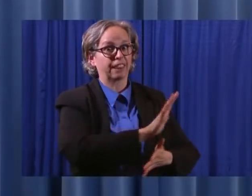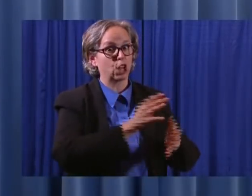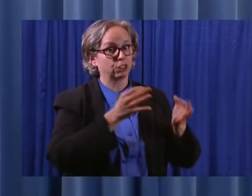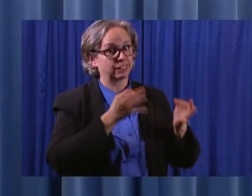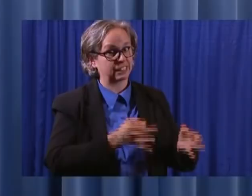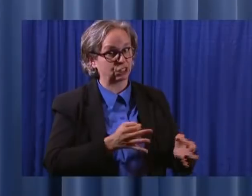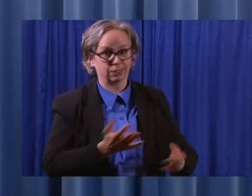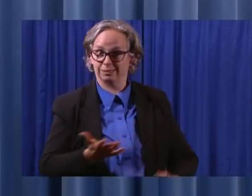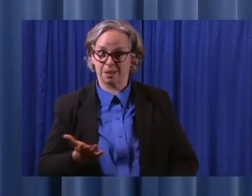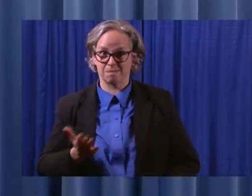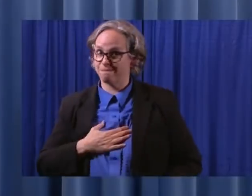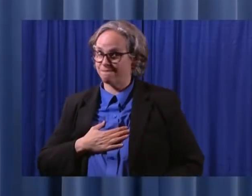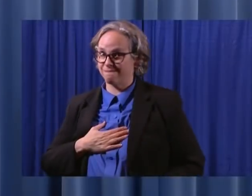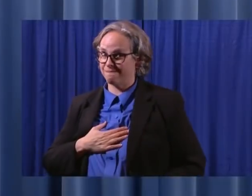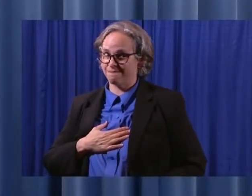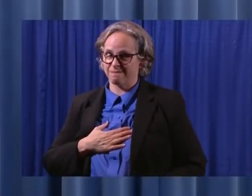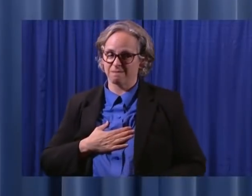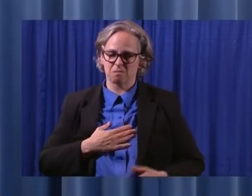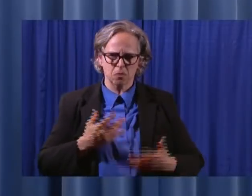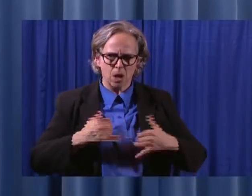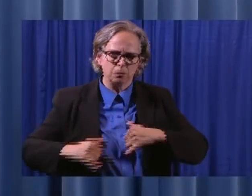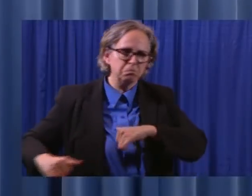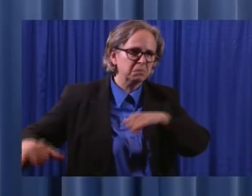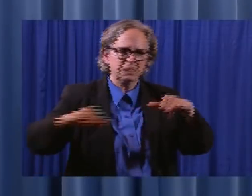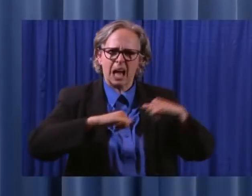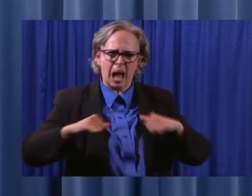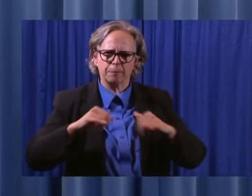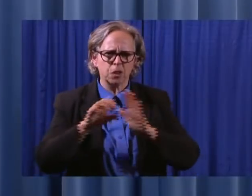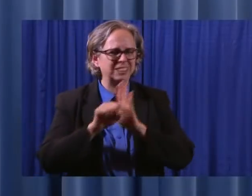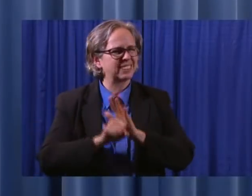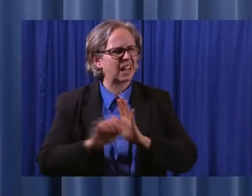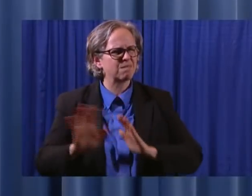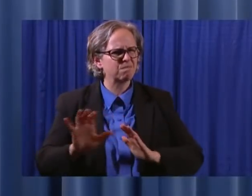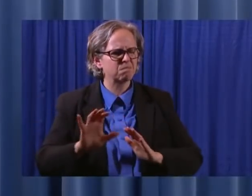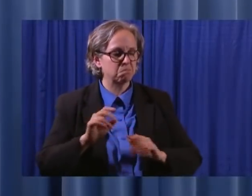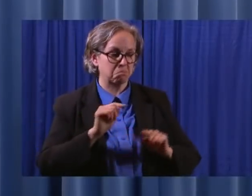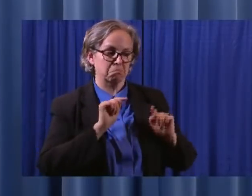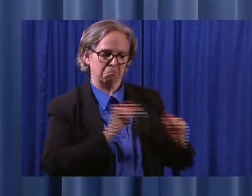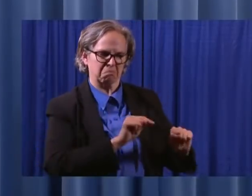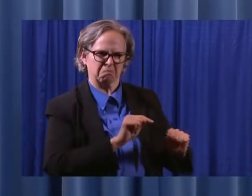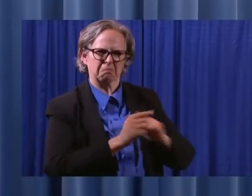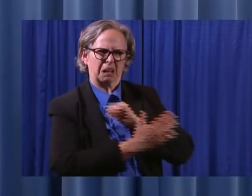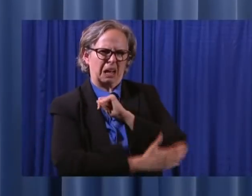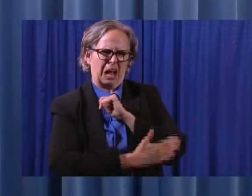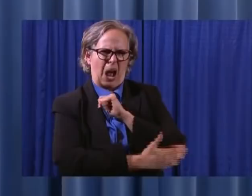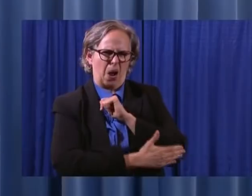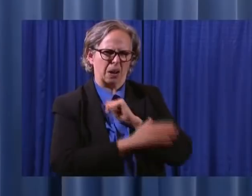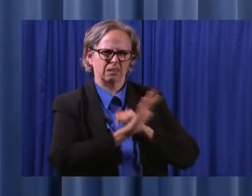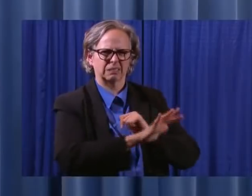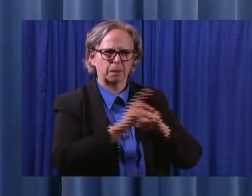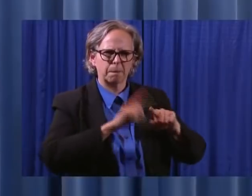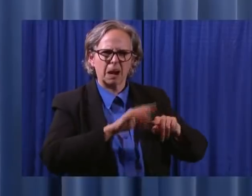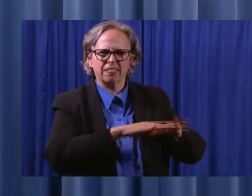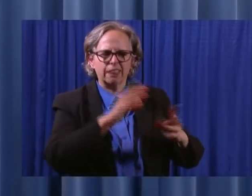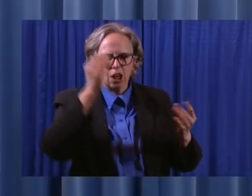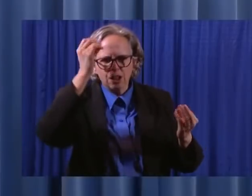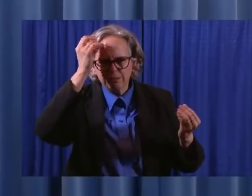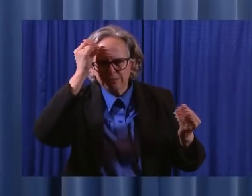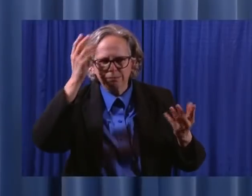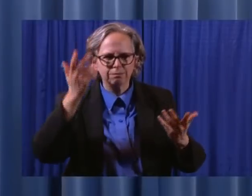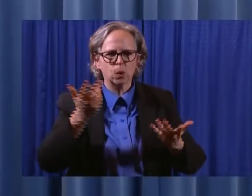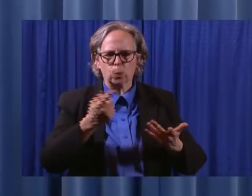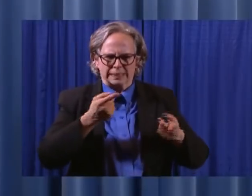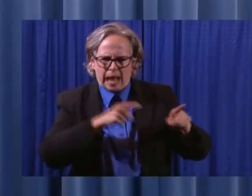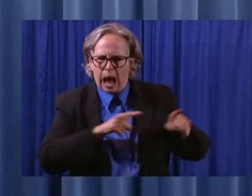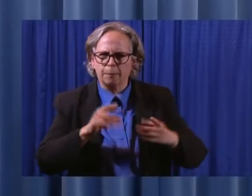not going to be unilateral decisions. These are going to be decisions that we're going to make informed by the data and informed by discussions with